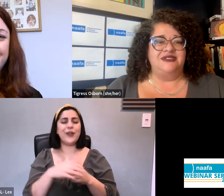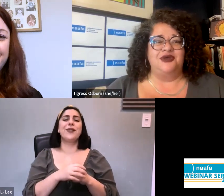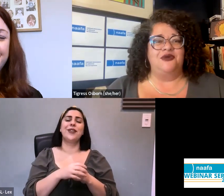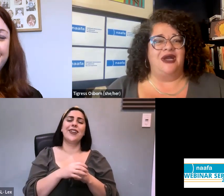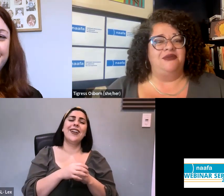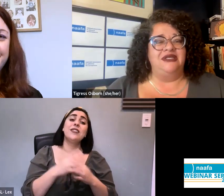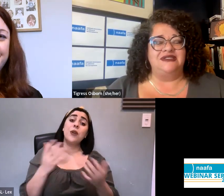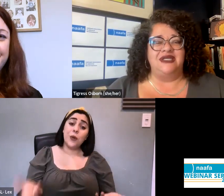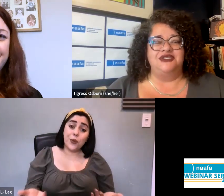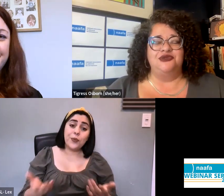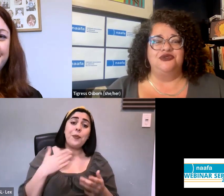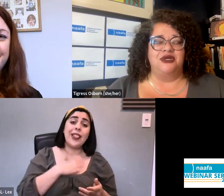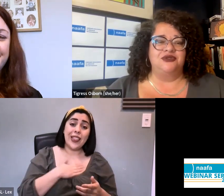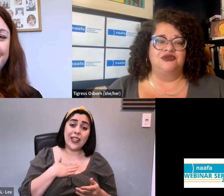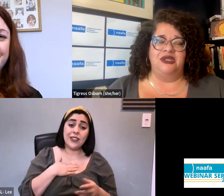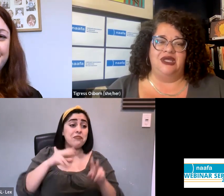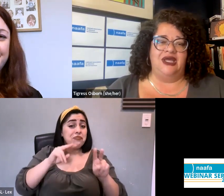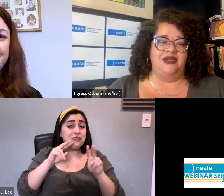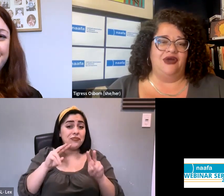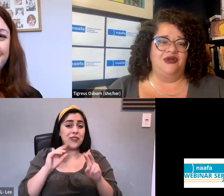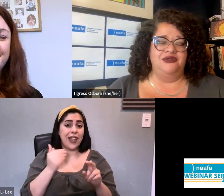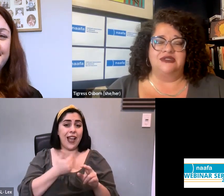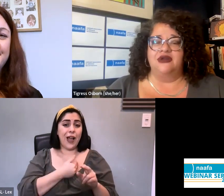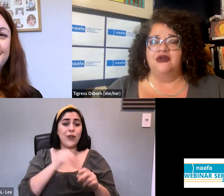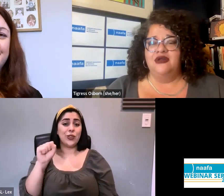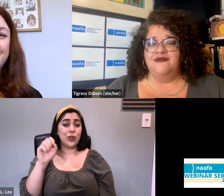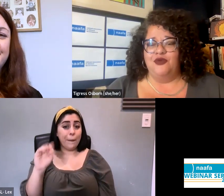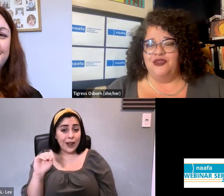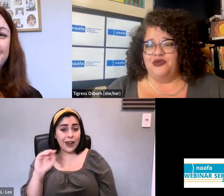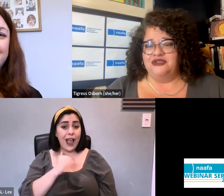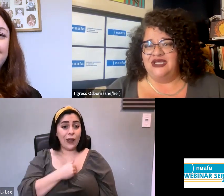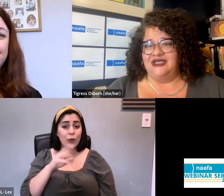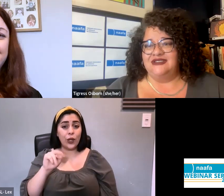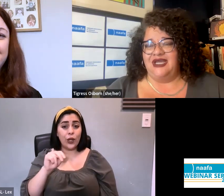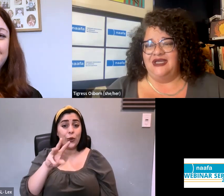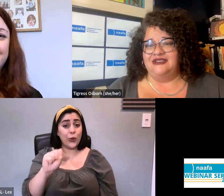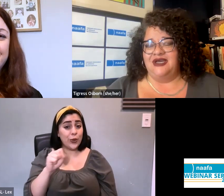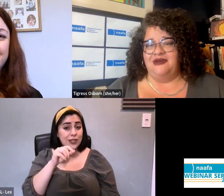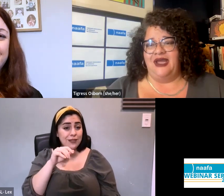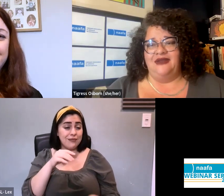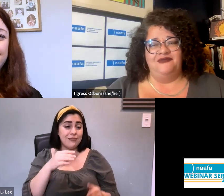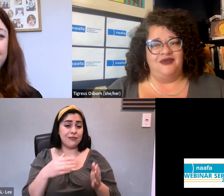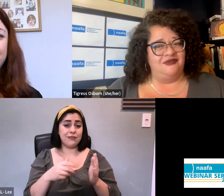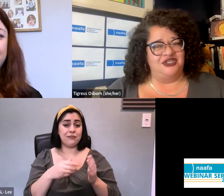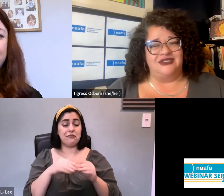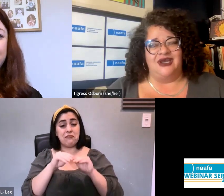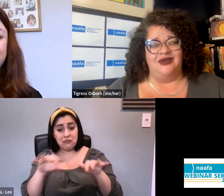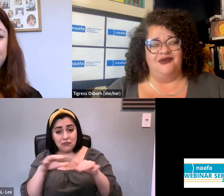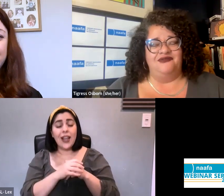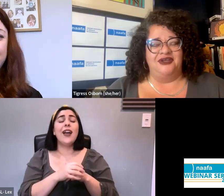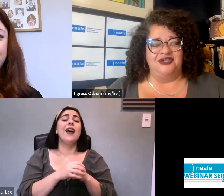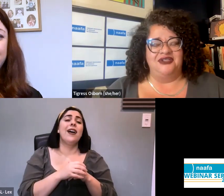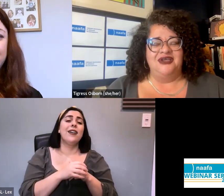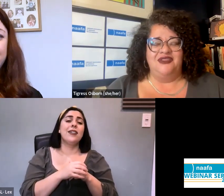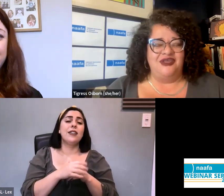2022. So please stay tuned to our social media and our newsletter for those things. And just